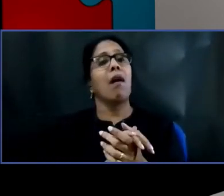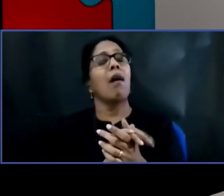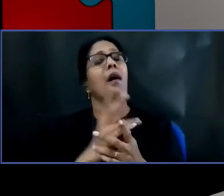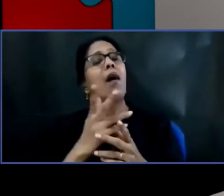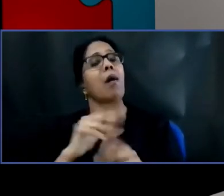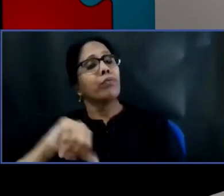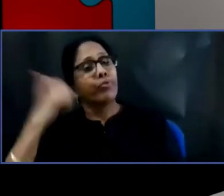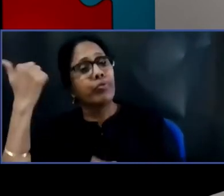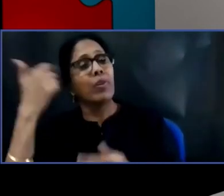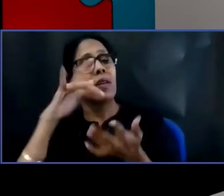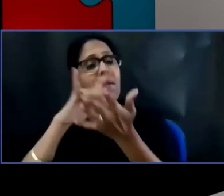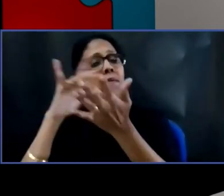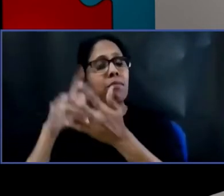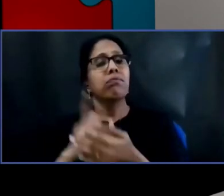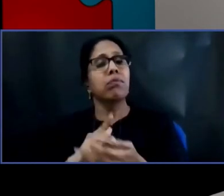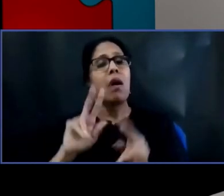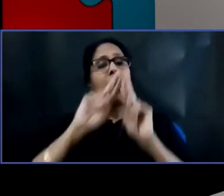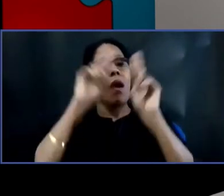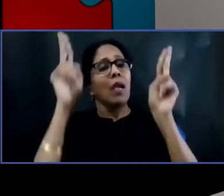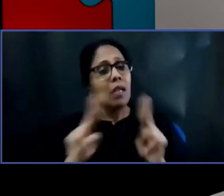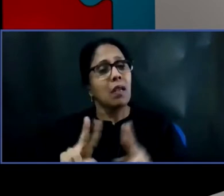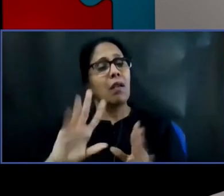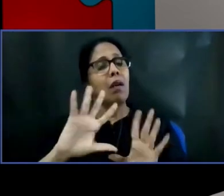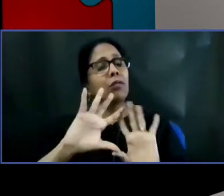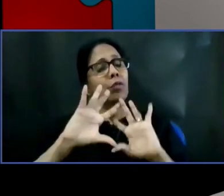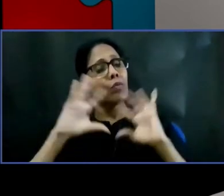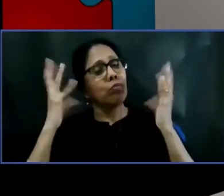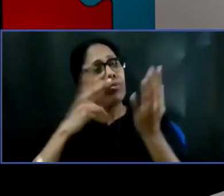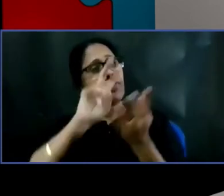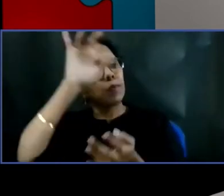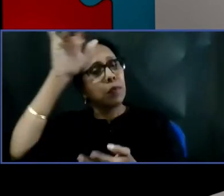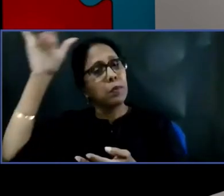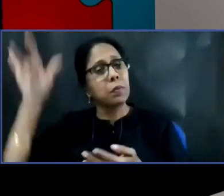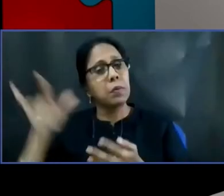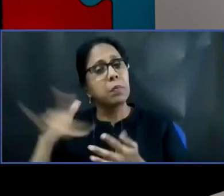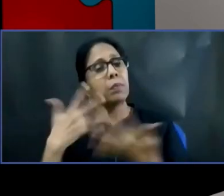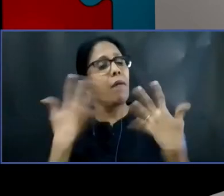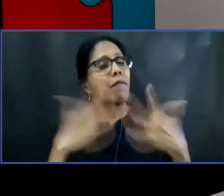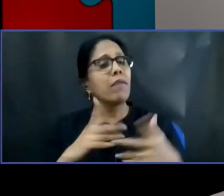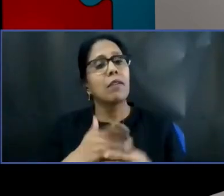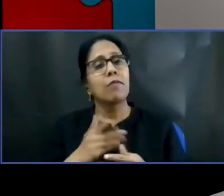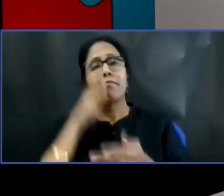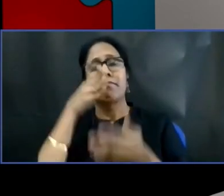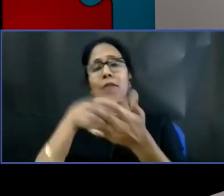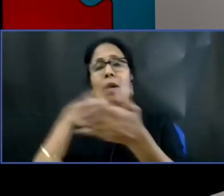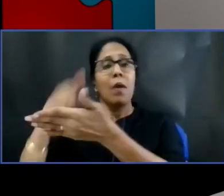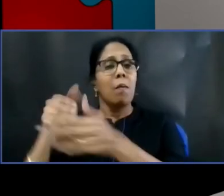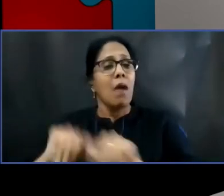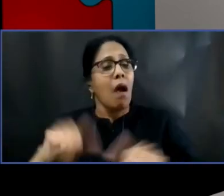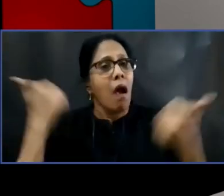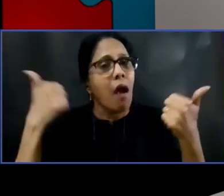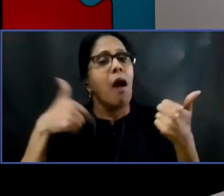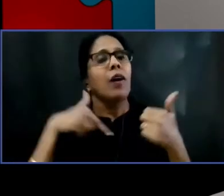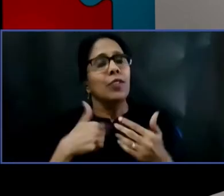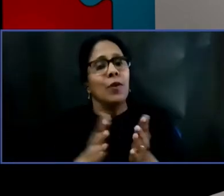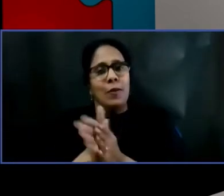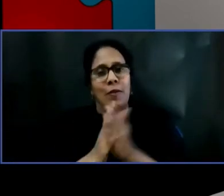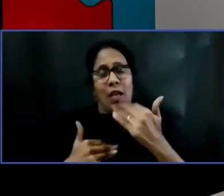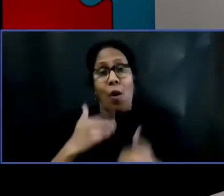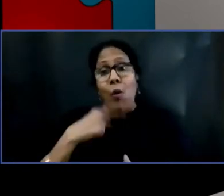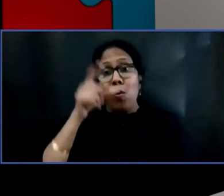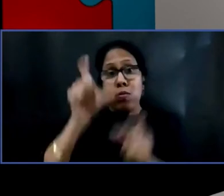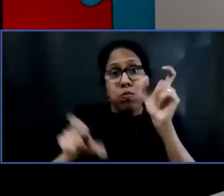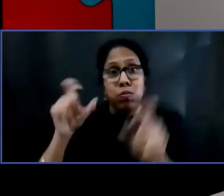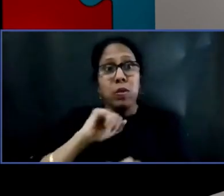in many international tournaments. And presently, I am involved in mentoring those para players who are passionate about the badminton to